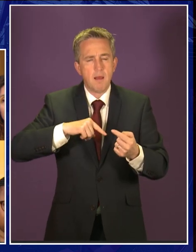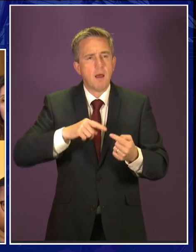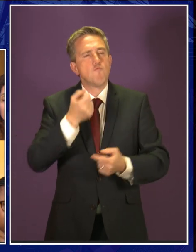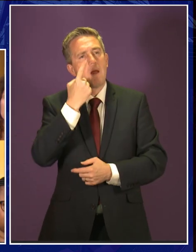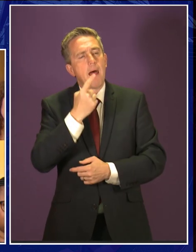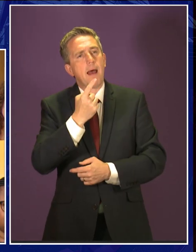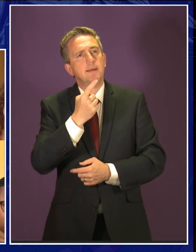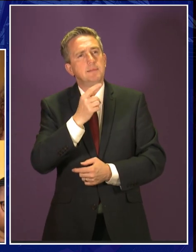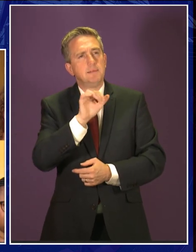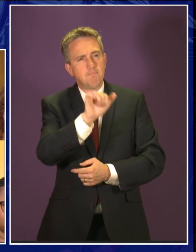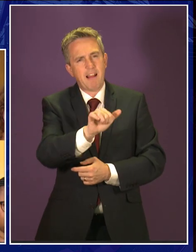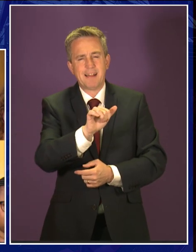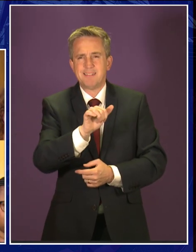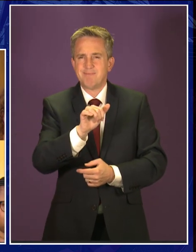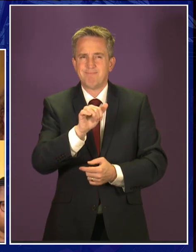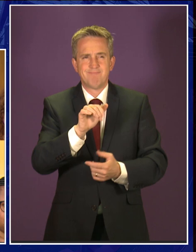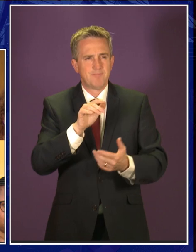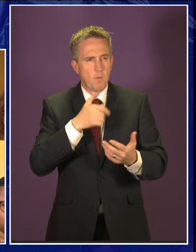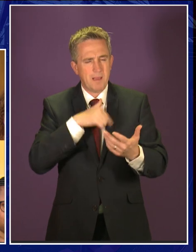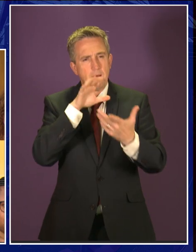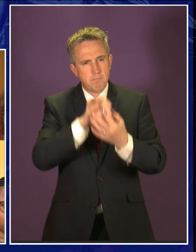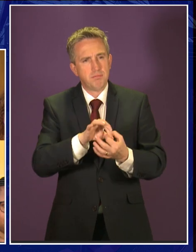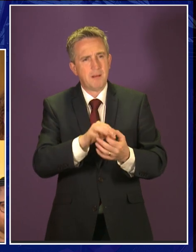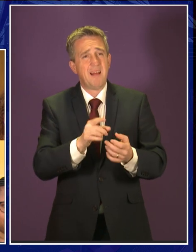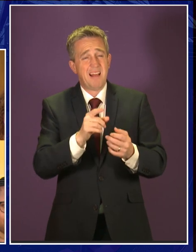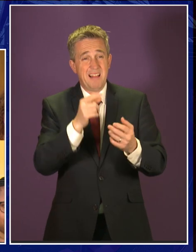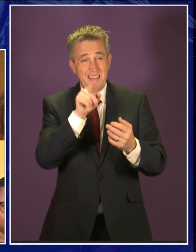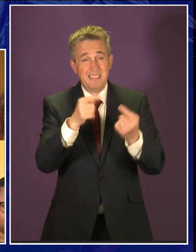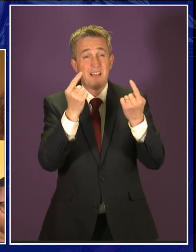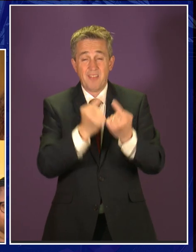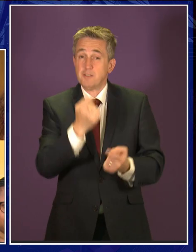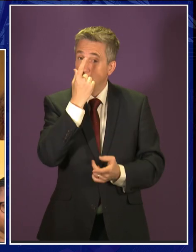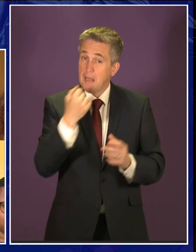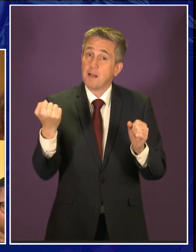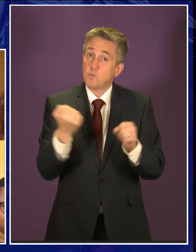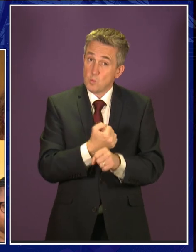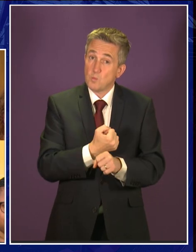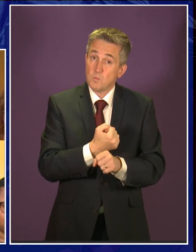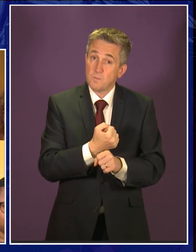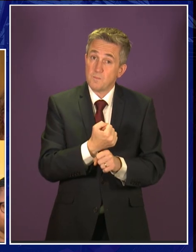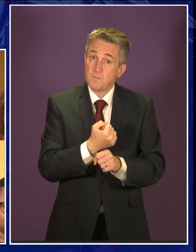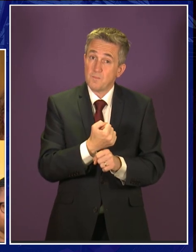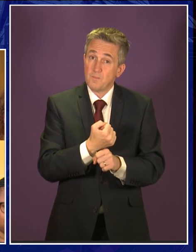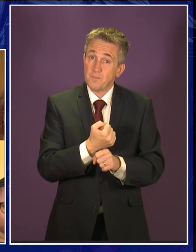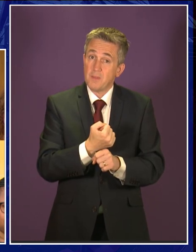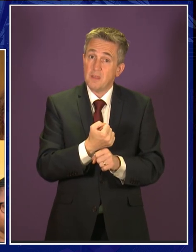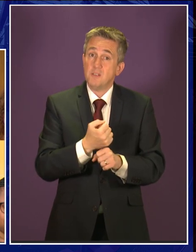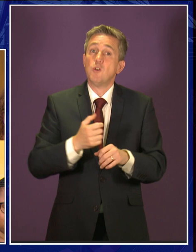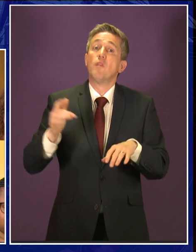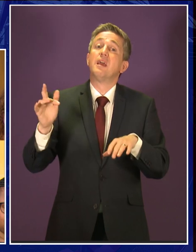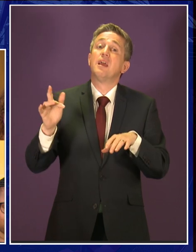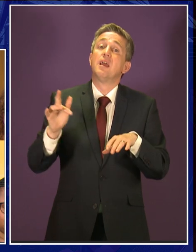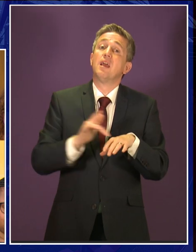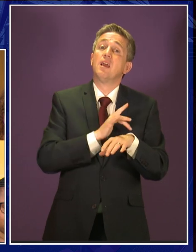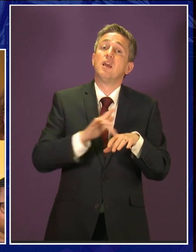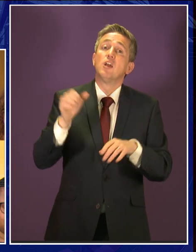my people, this is what Singaporeans can do as a whole. And therefore, the concert is a nod towards validating